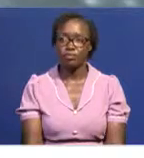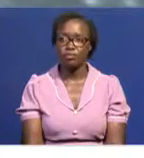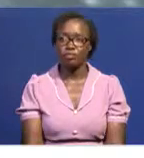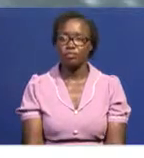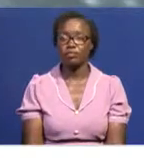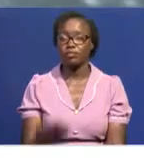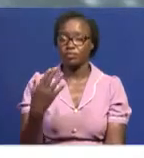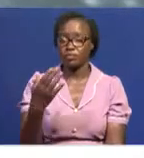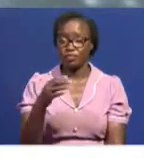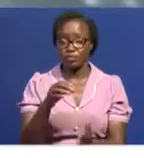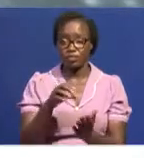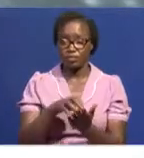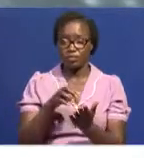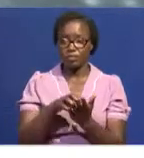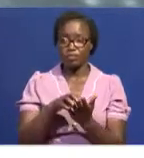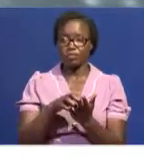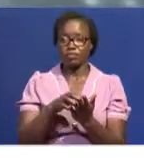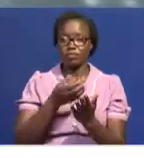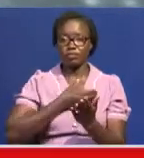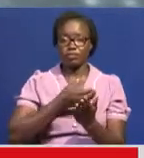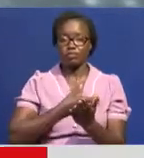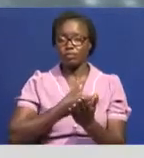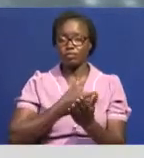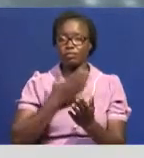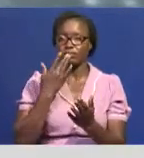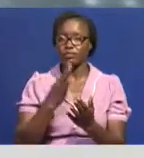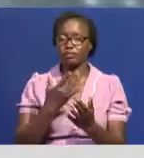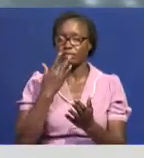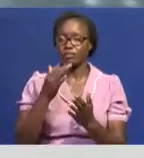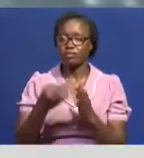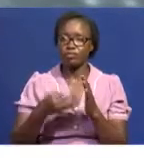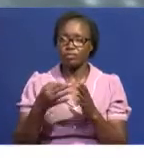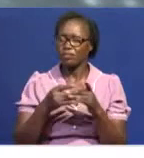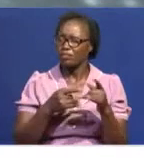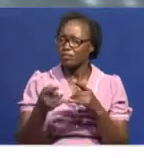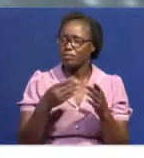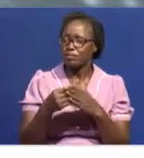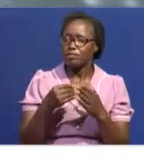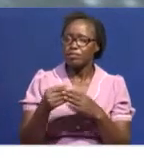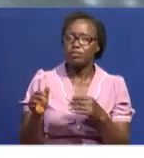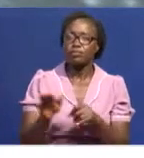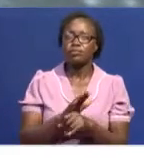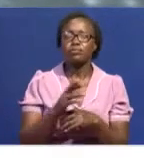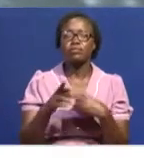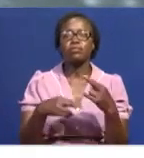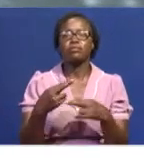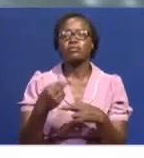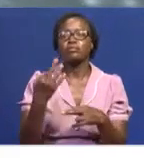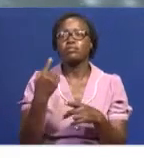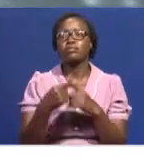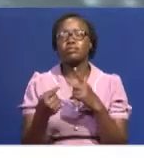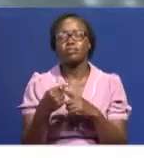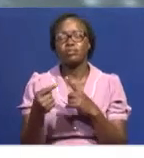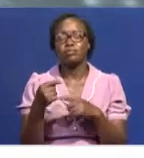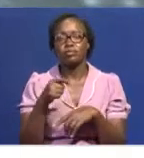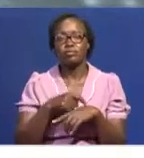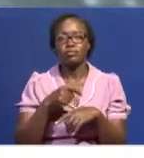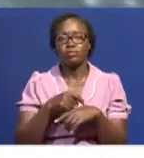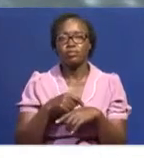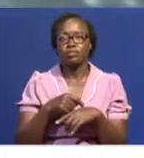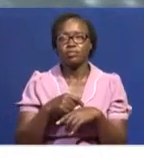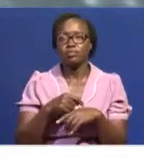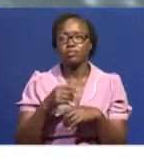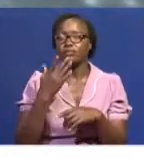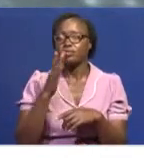Four state-owned sugar factories that have been struggling financially are expected to be fully revived in 3 years, courtesy of the